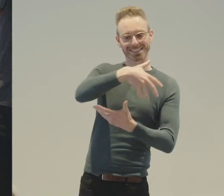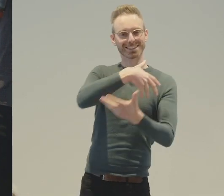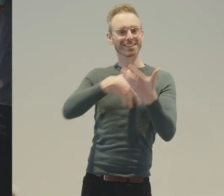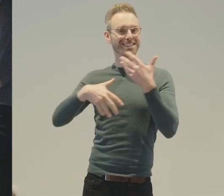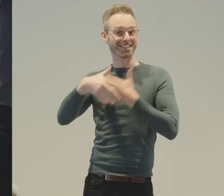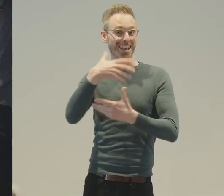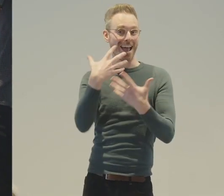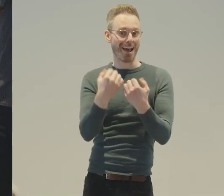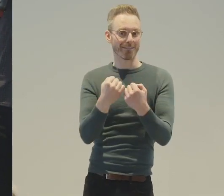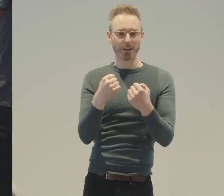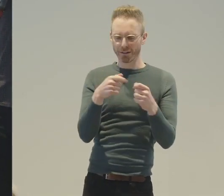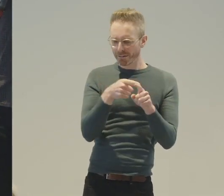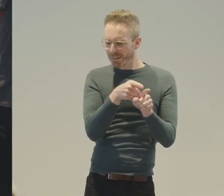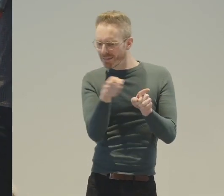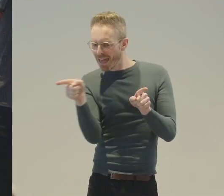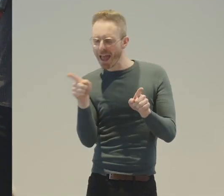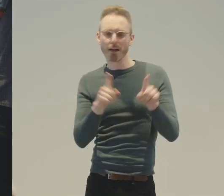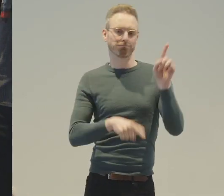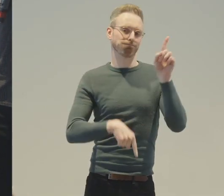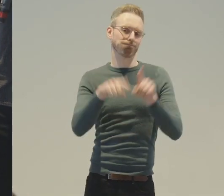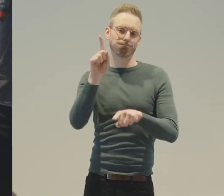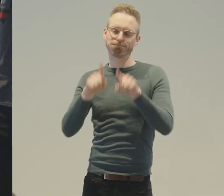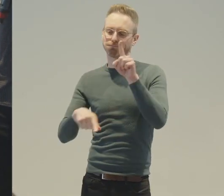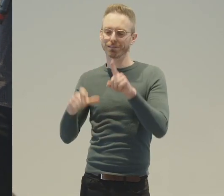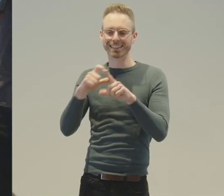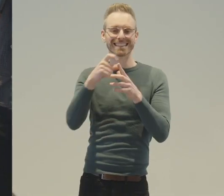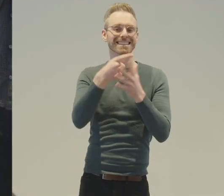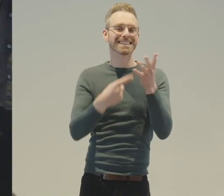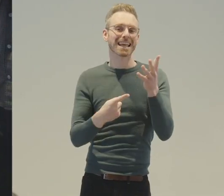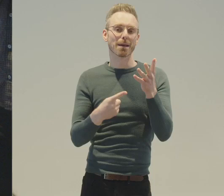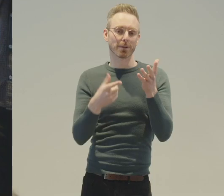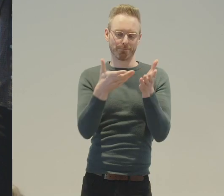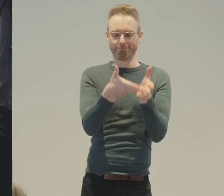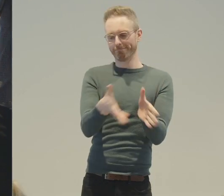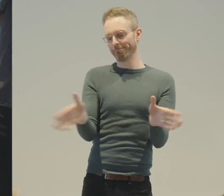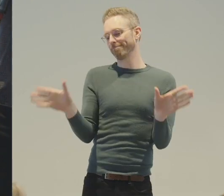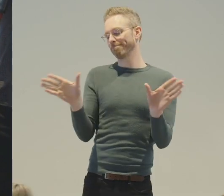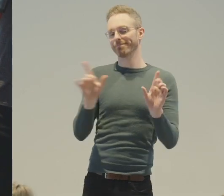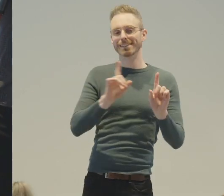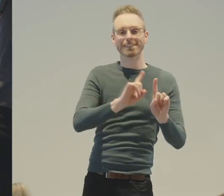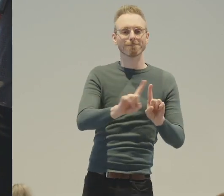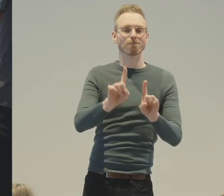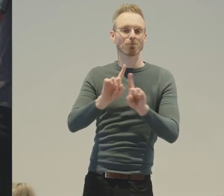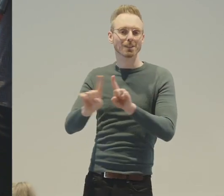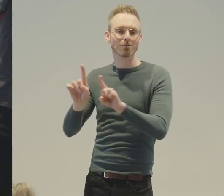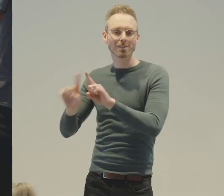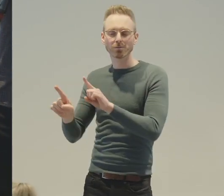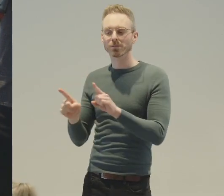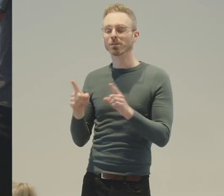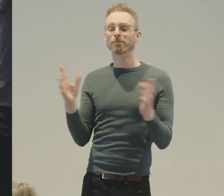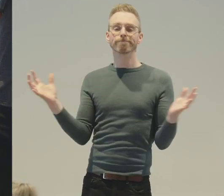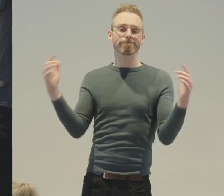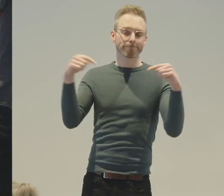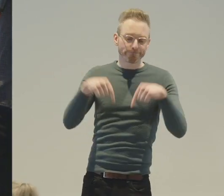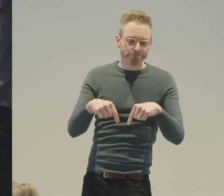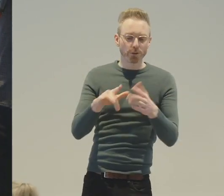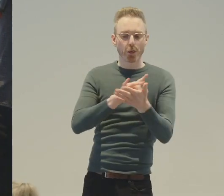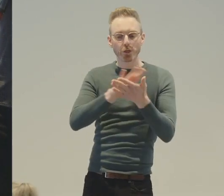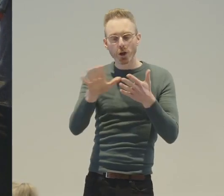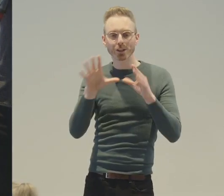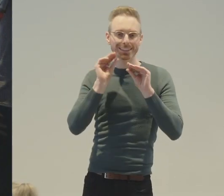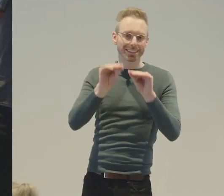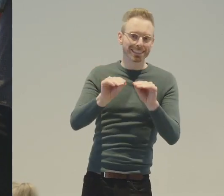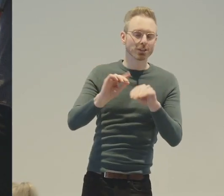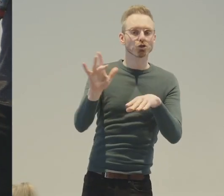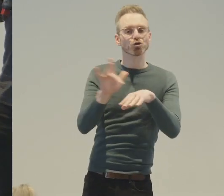range of all different disabilities, and they got teached on drama skills on how